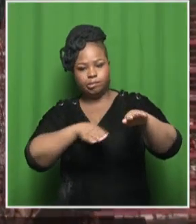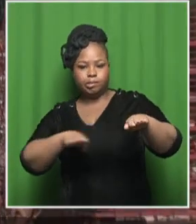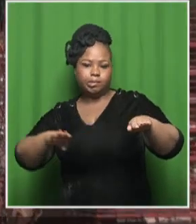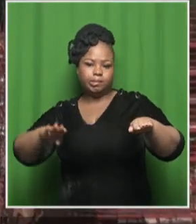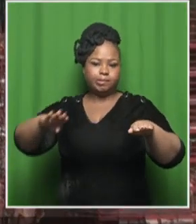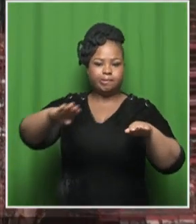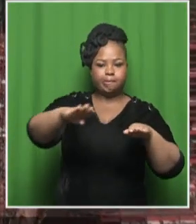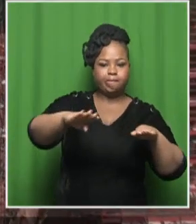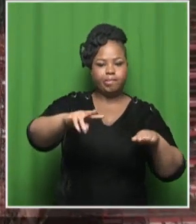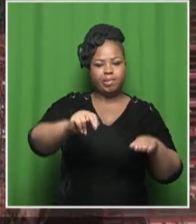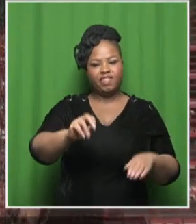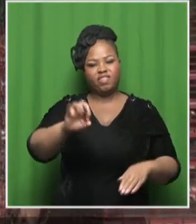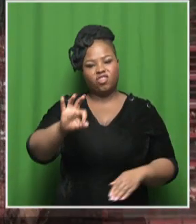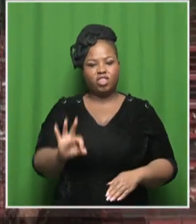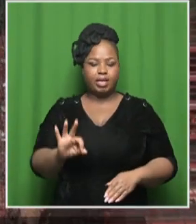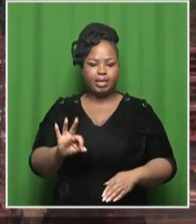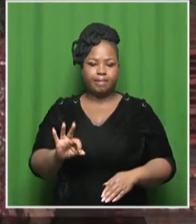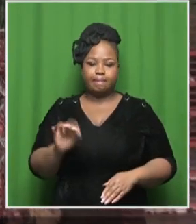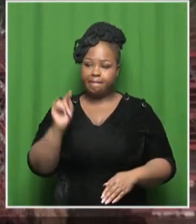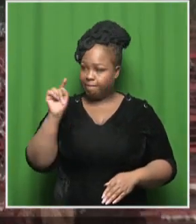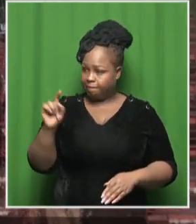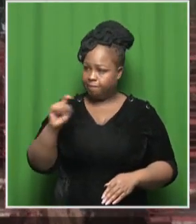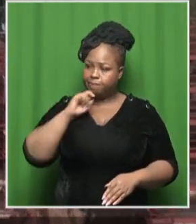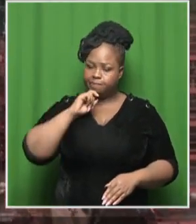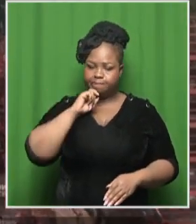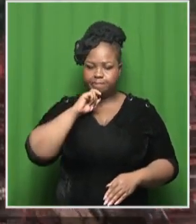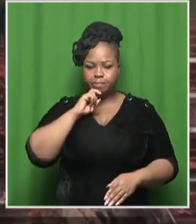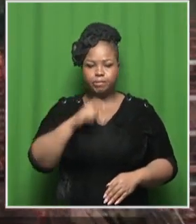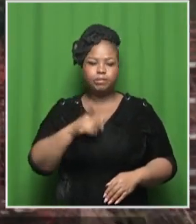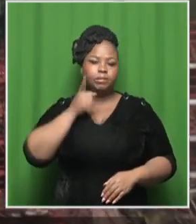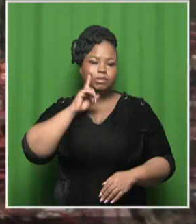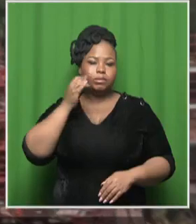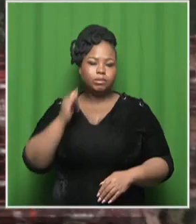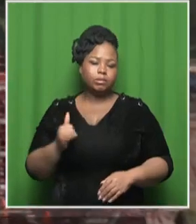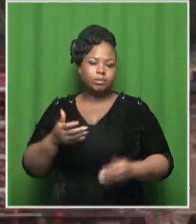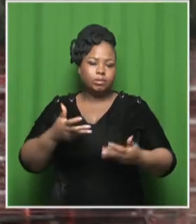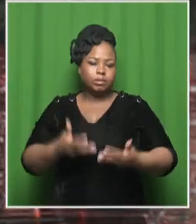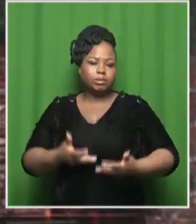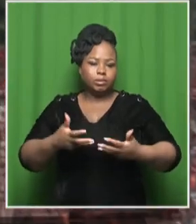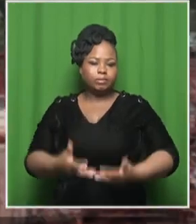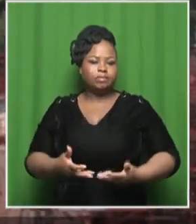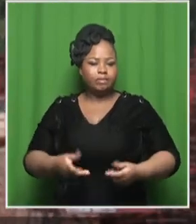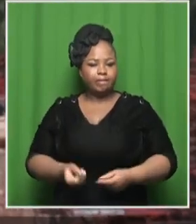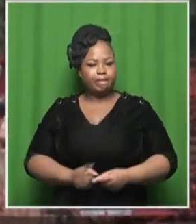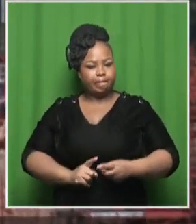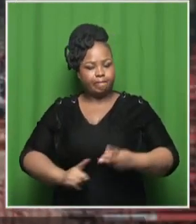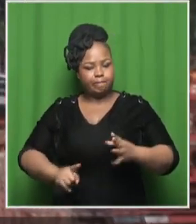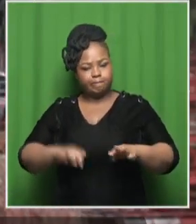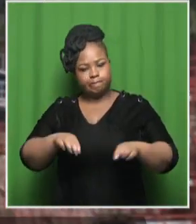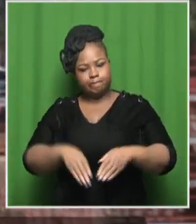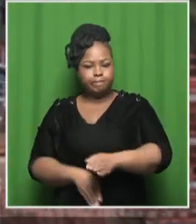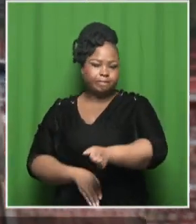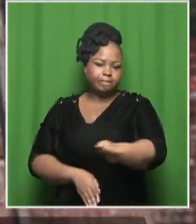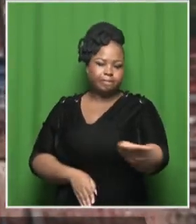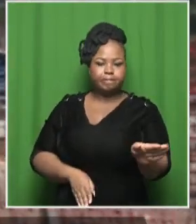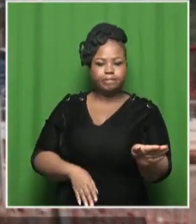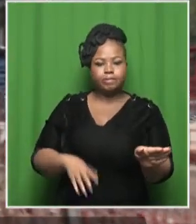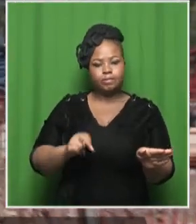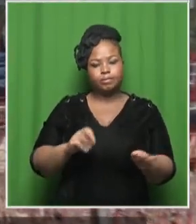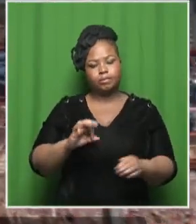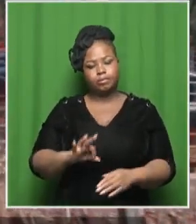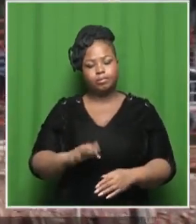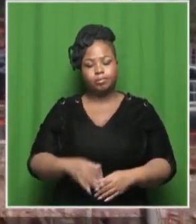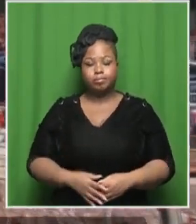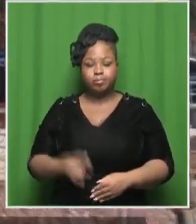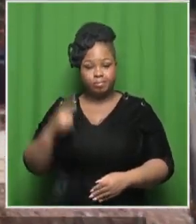the N3, move into this particular corridor where they will weigh their cargo and then branch off back onto the N3. And I